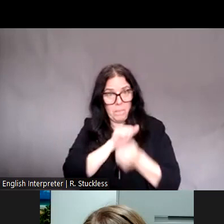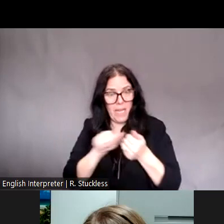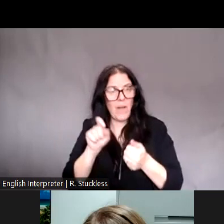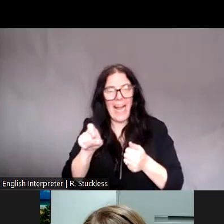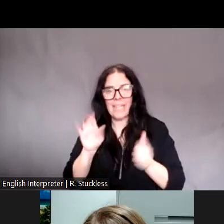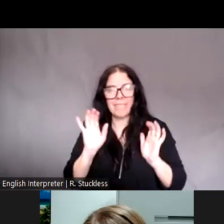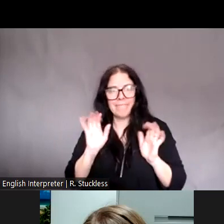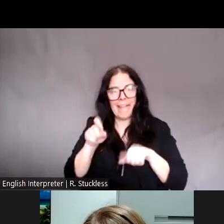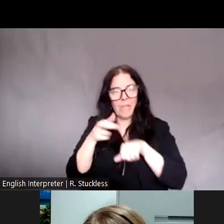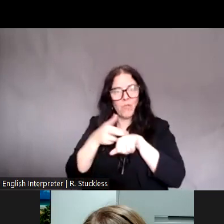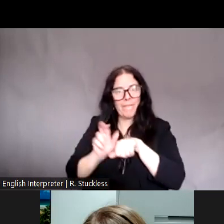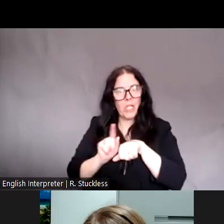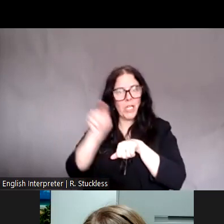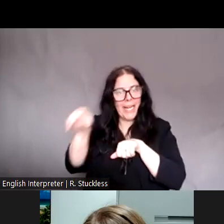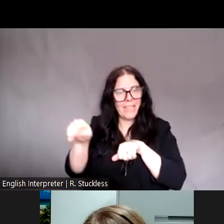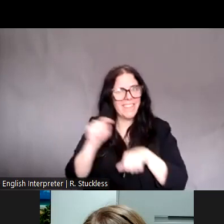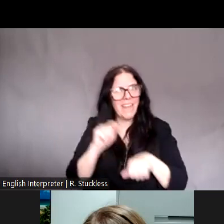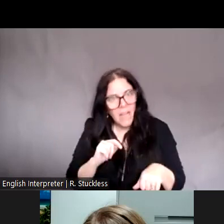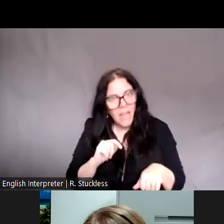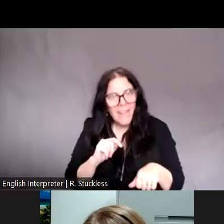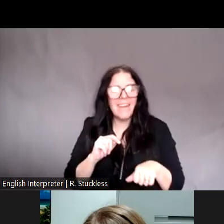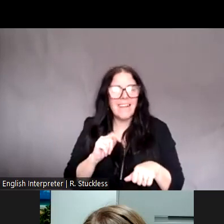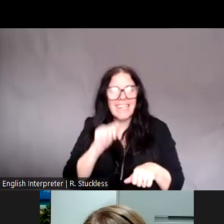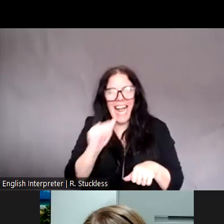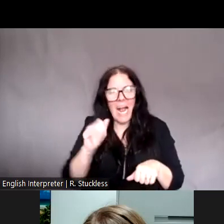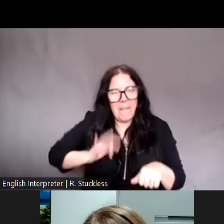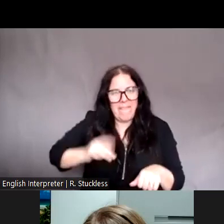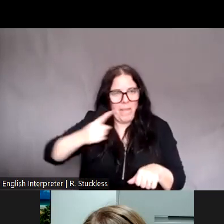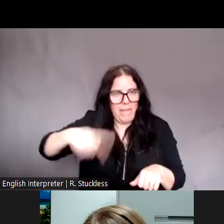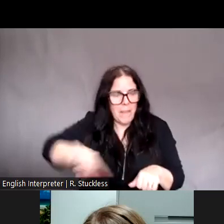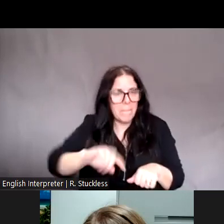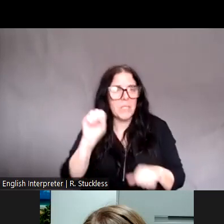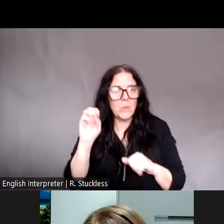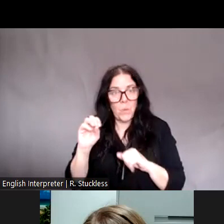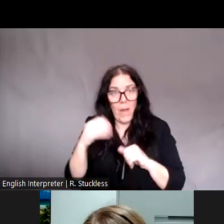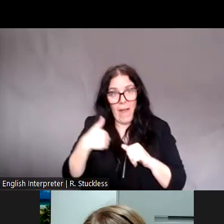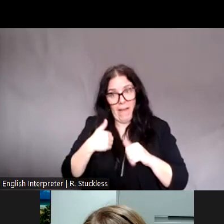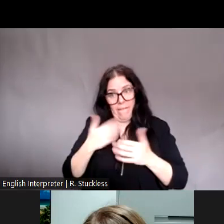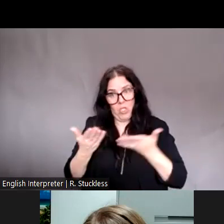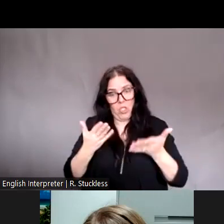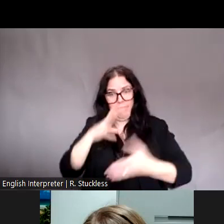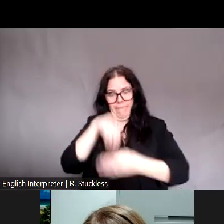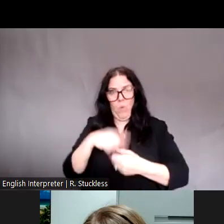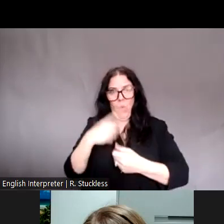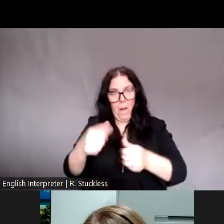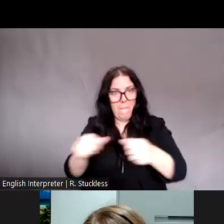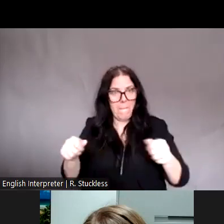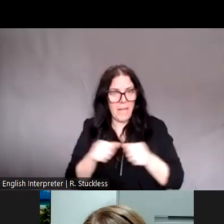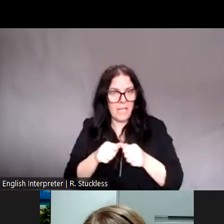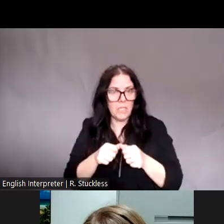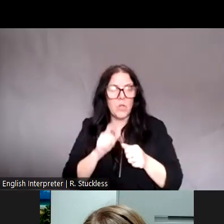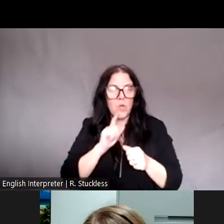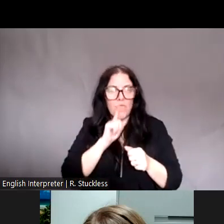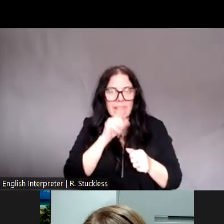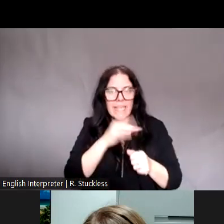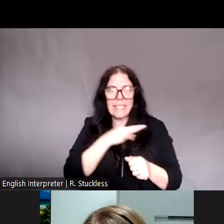them elsewhere, which wasn't ideal. So having all these services in one place, really having our